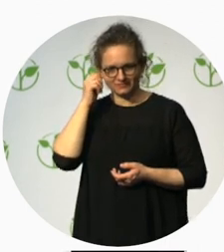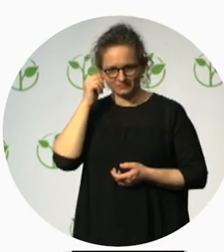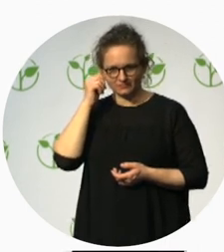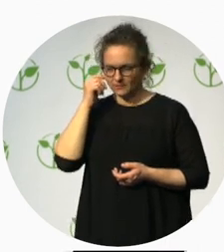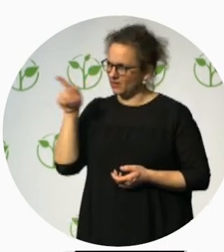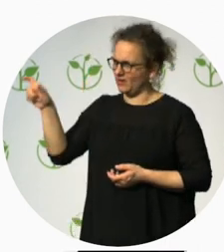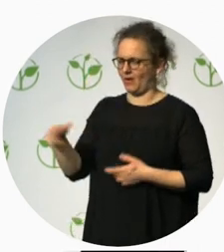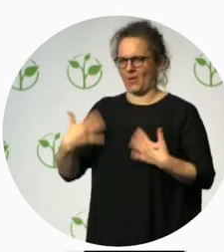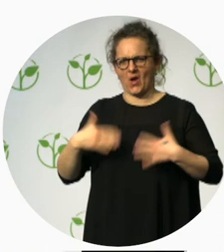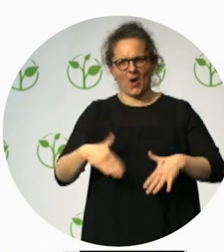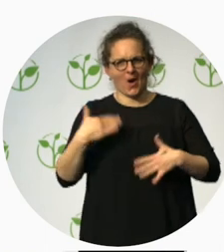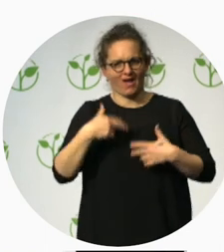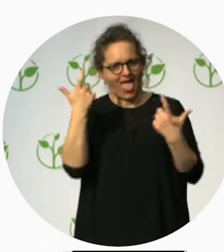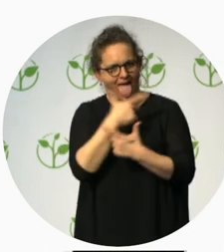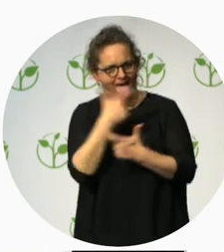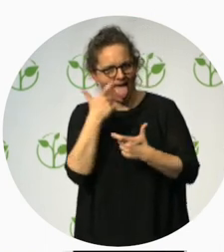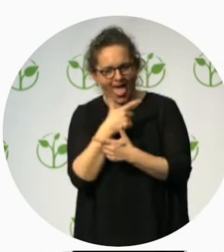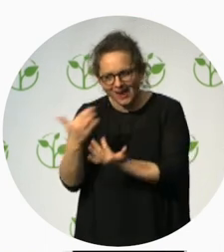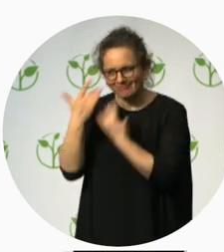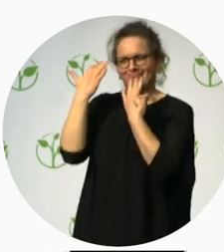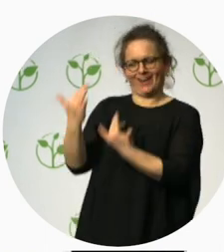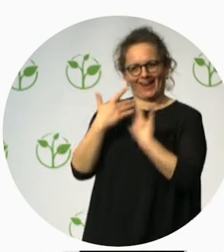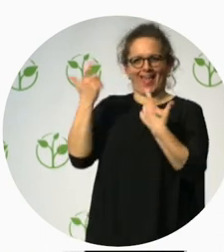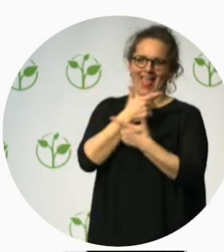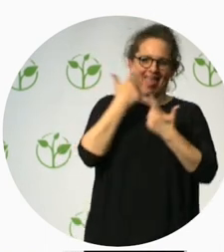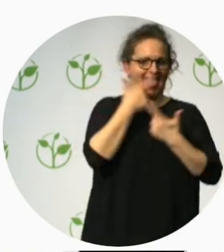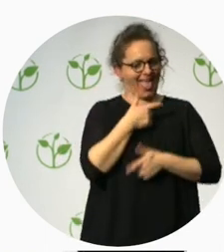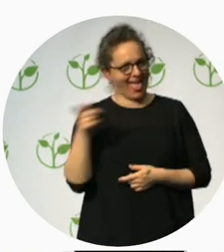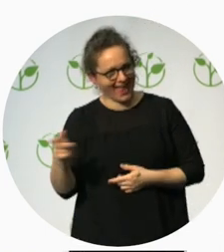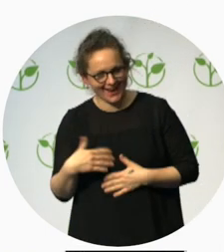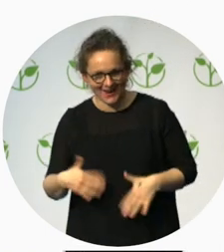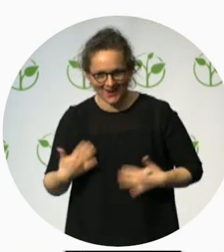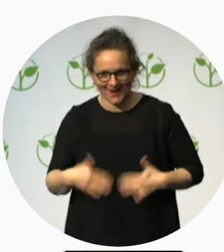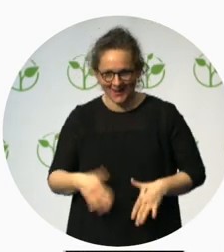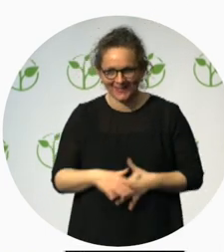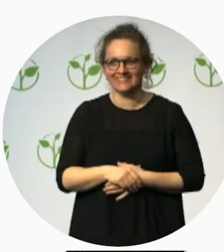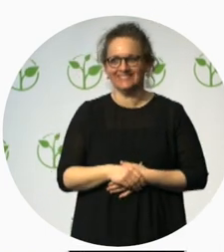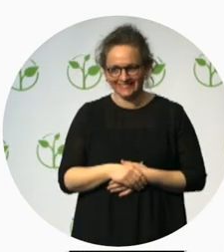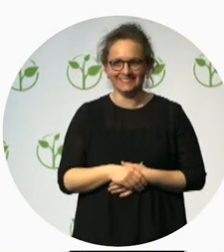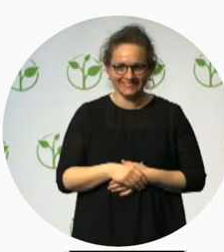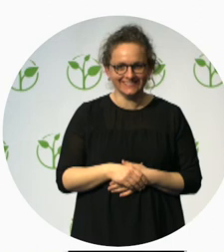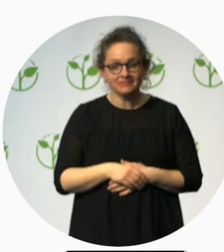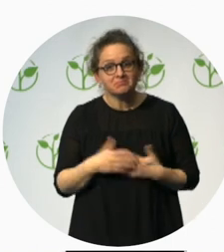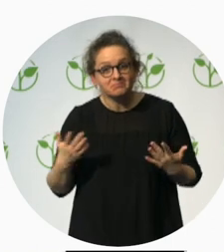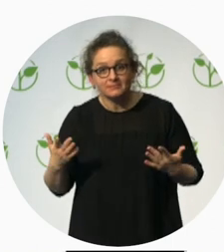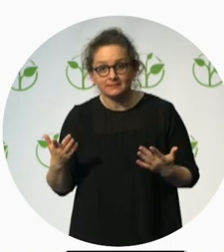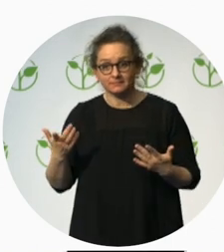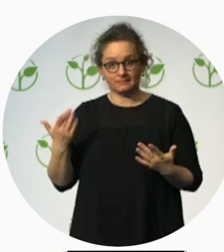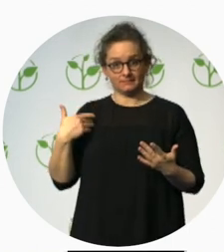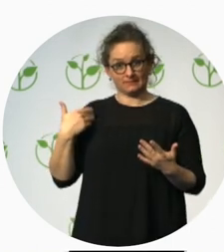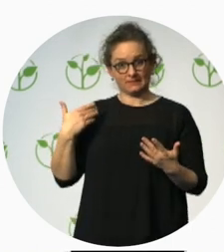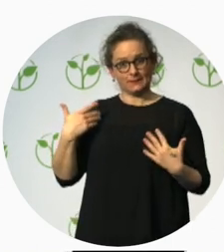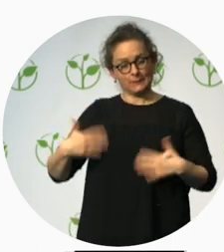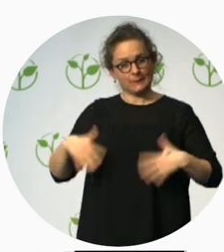better. Well, we've had a tremendous and exciting couple of